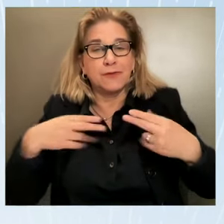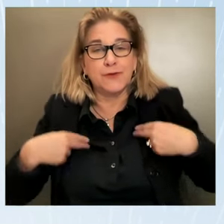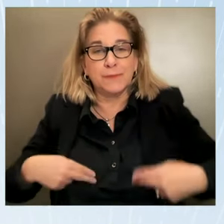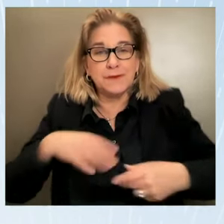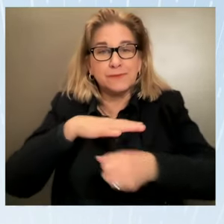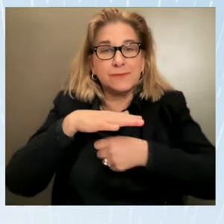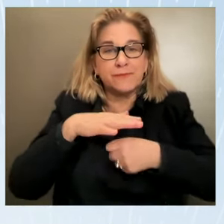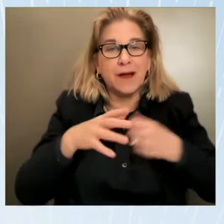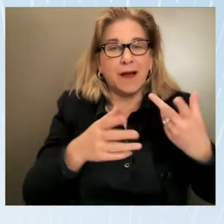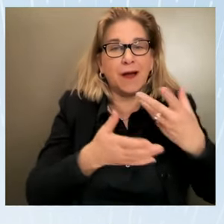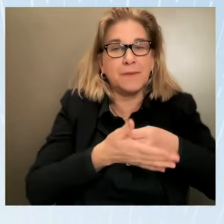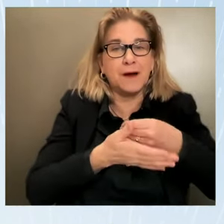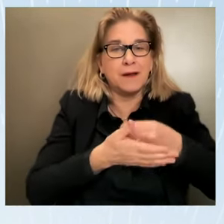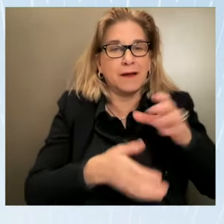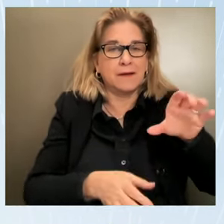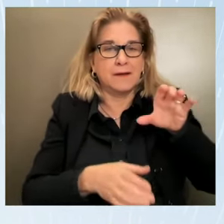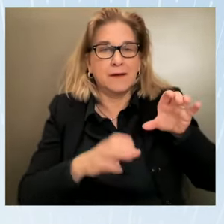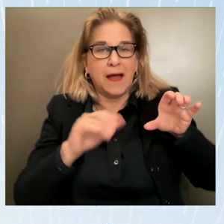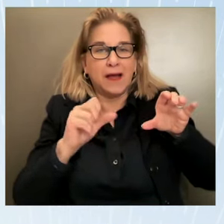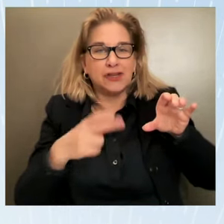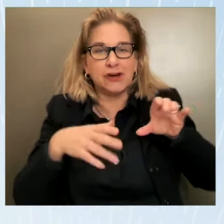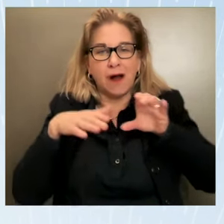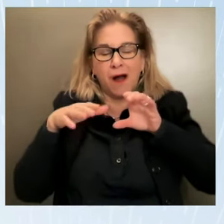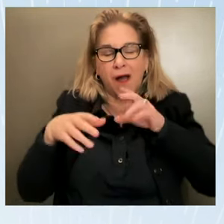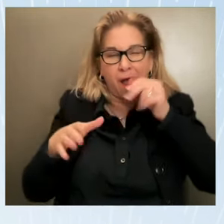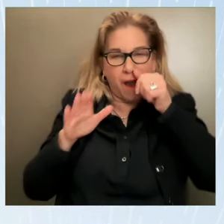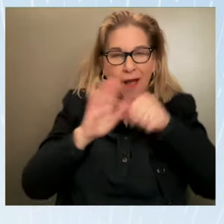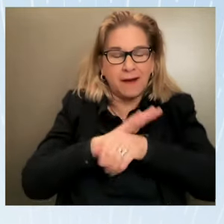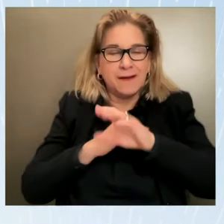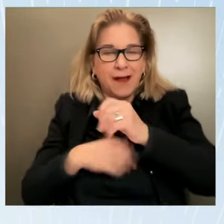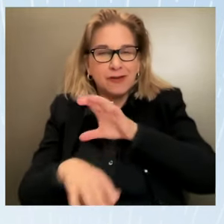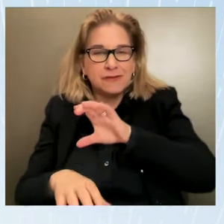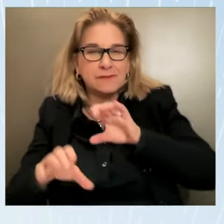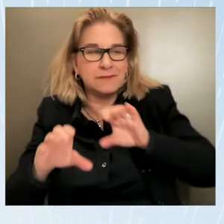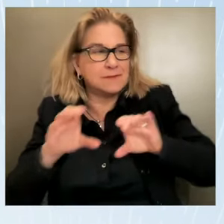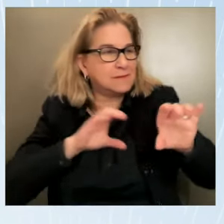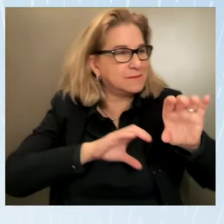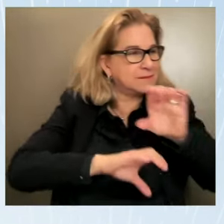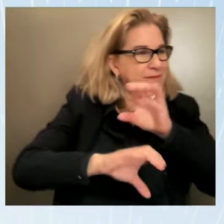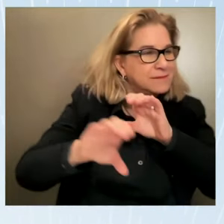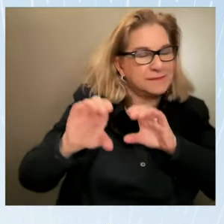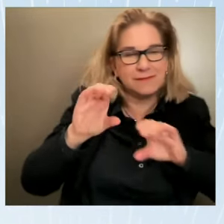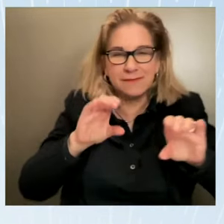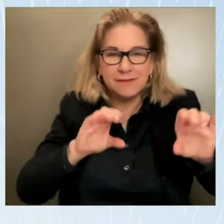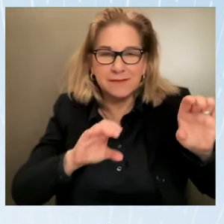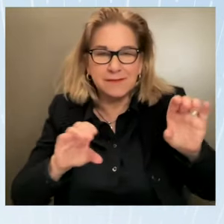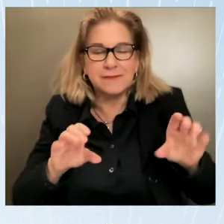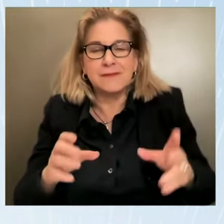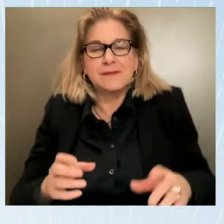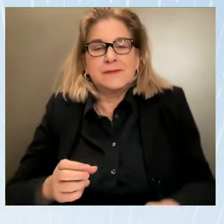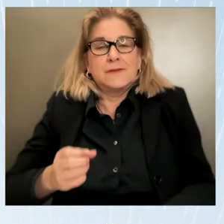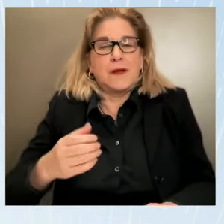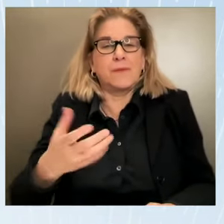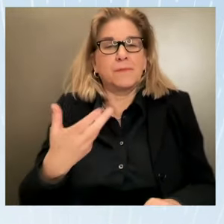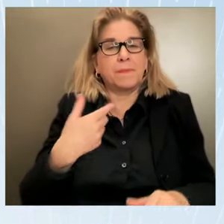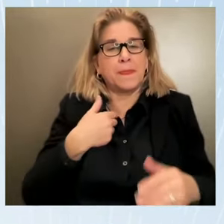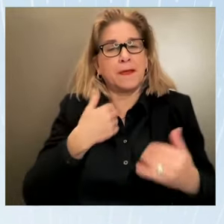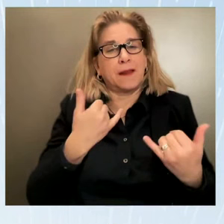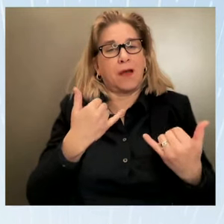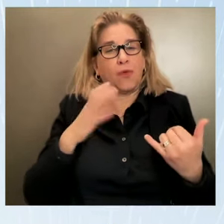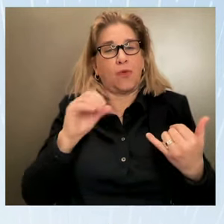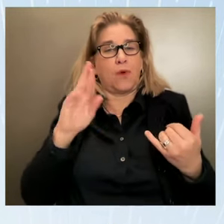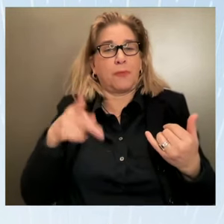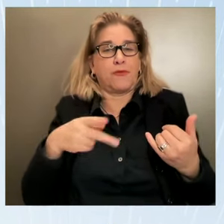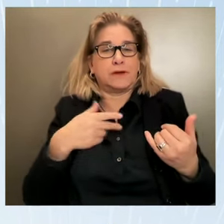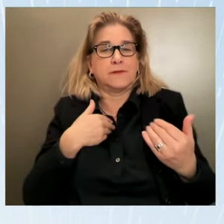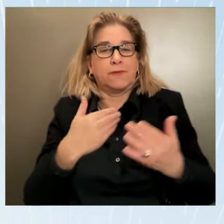to implement the Corporate Transparency Act, which will bring greater transparency to company ownership and make it harder for illicit